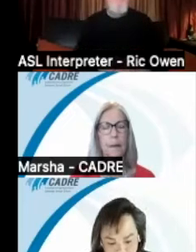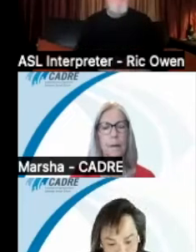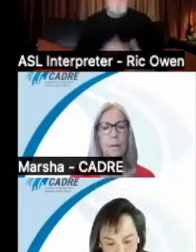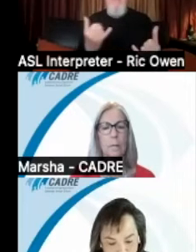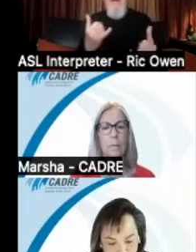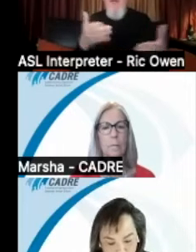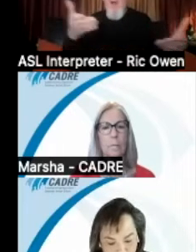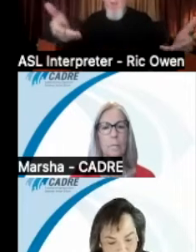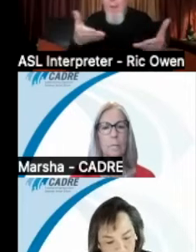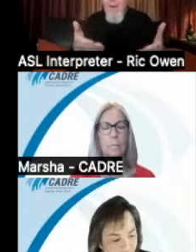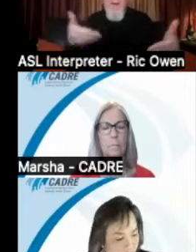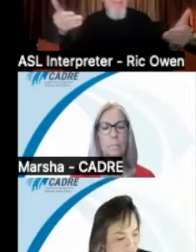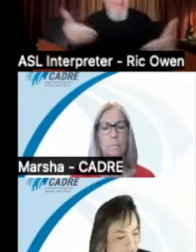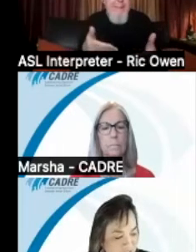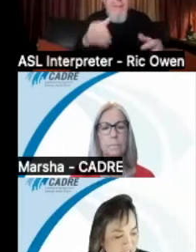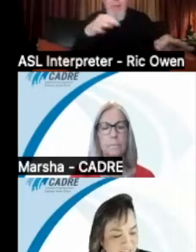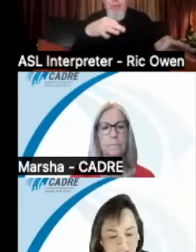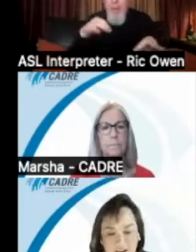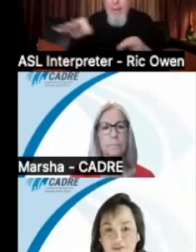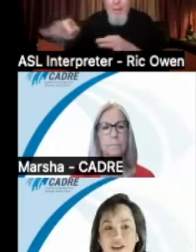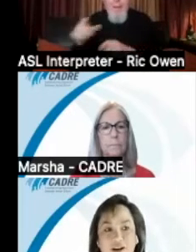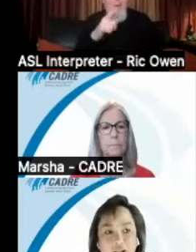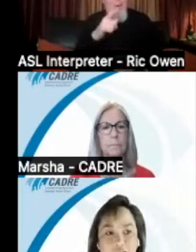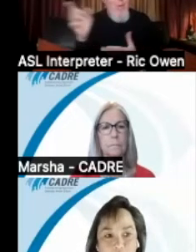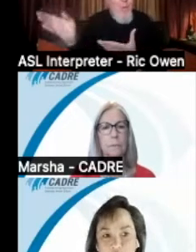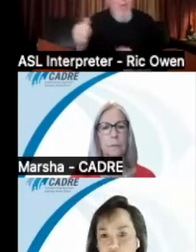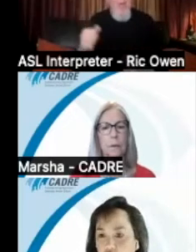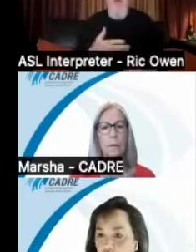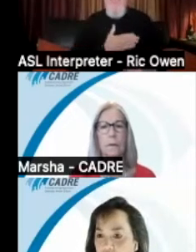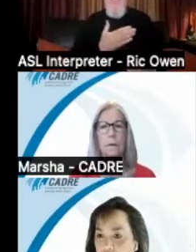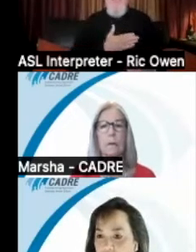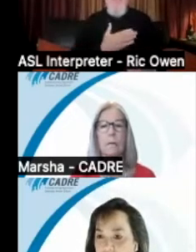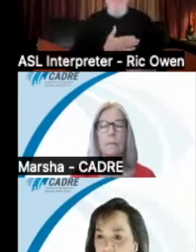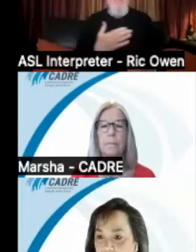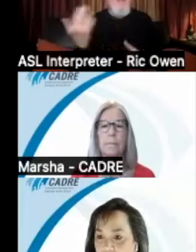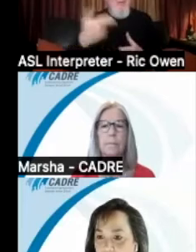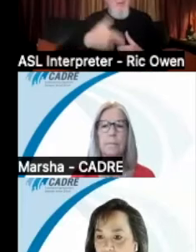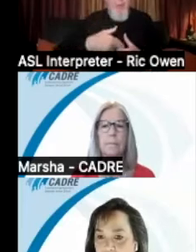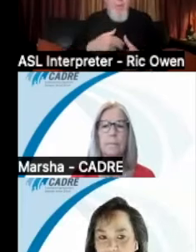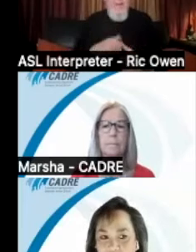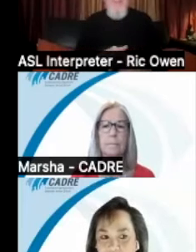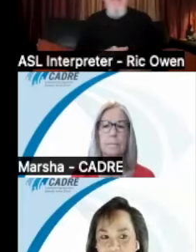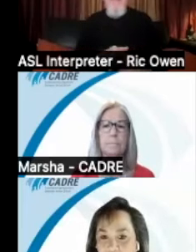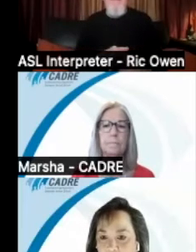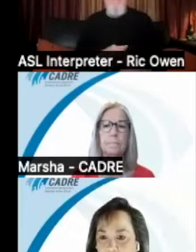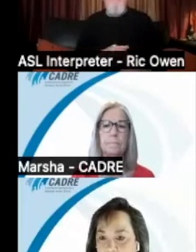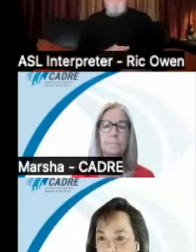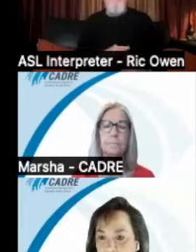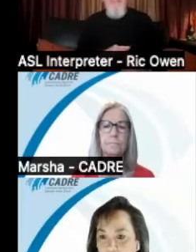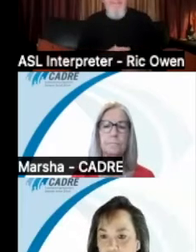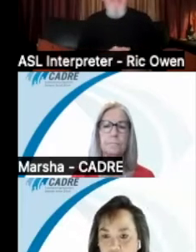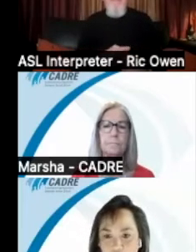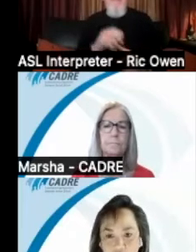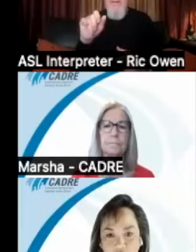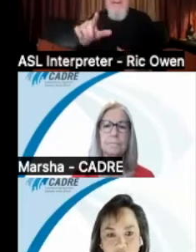introductions, we are really pleased to have joining us for today